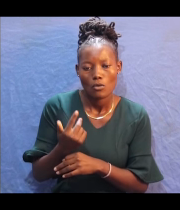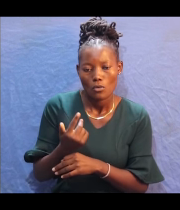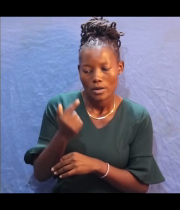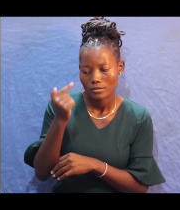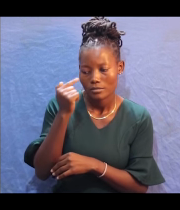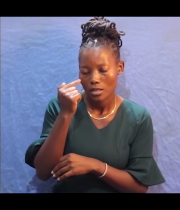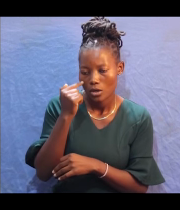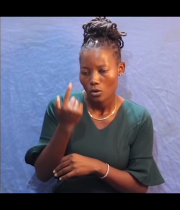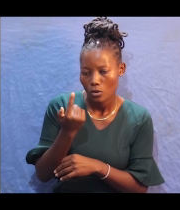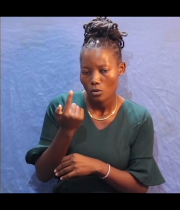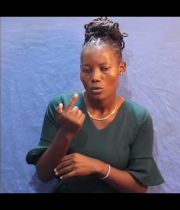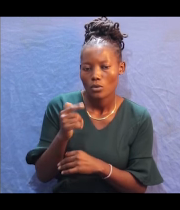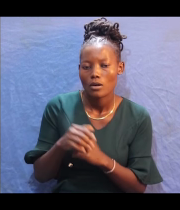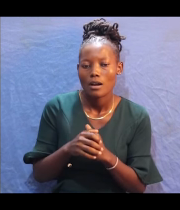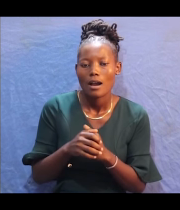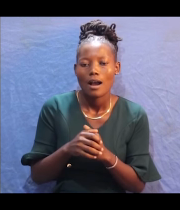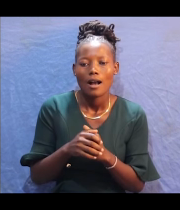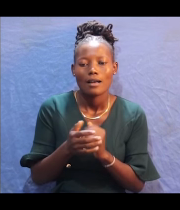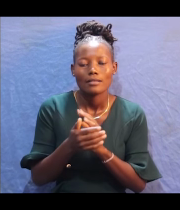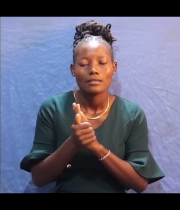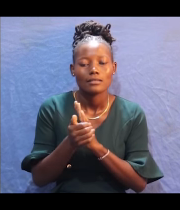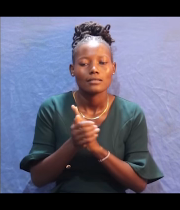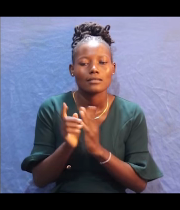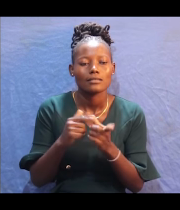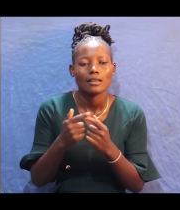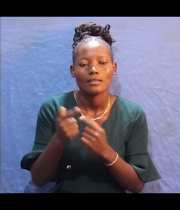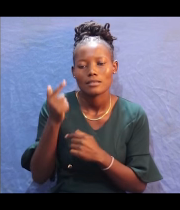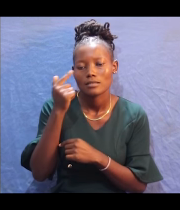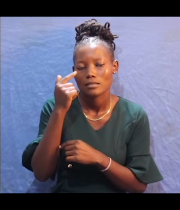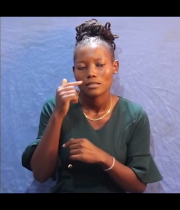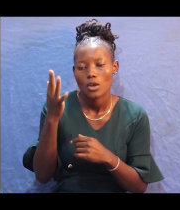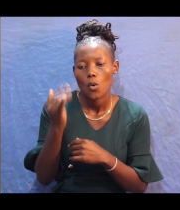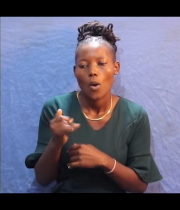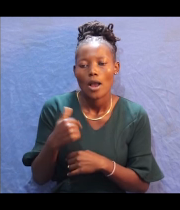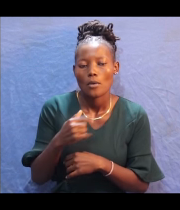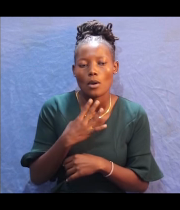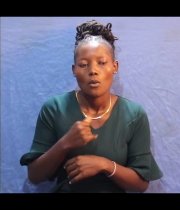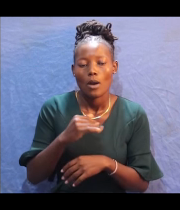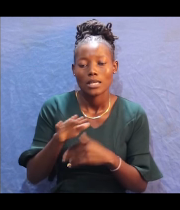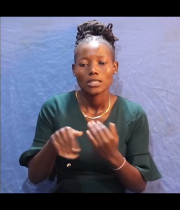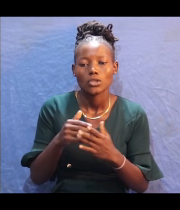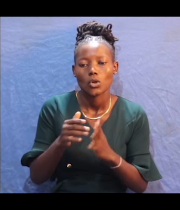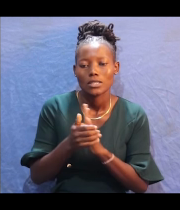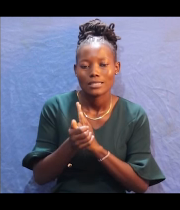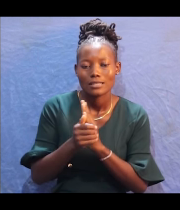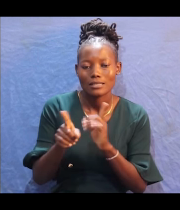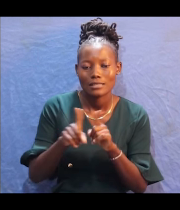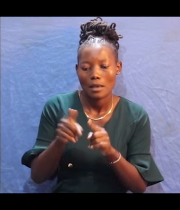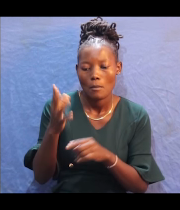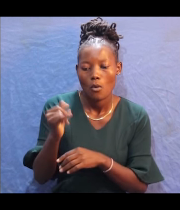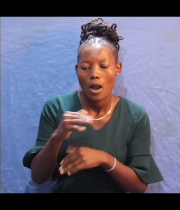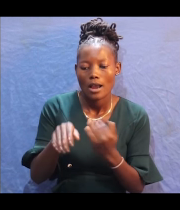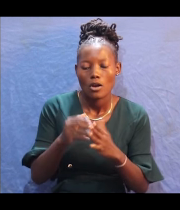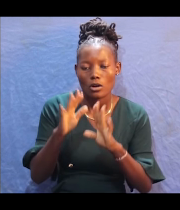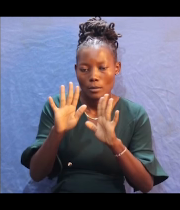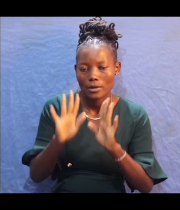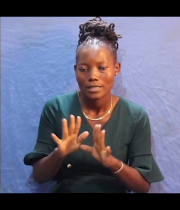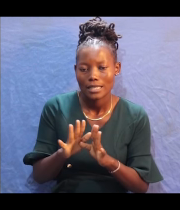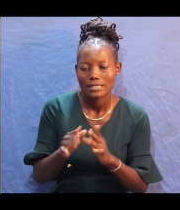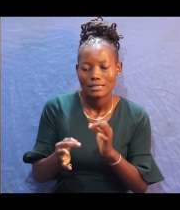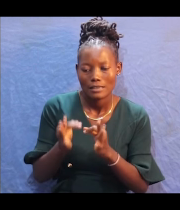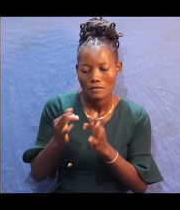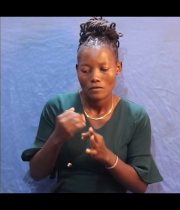take a look at the skills, and we see why do we need all of these skills and why, if I develop, for example,